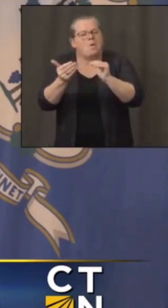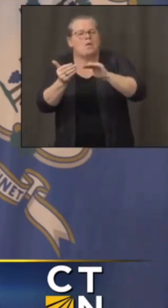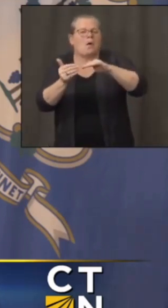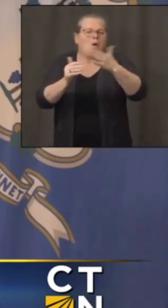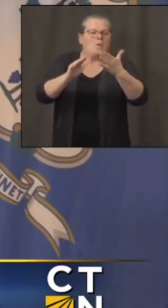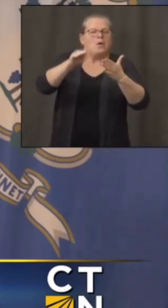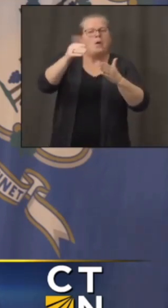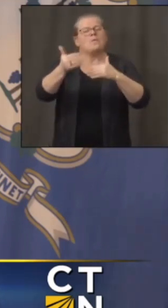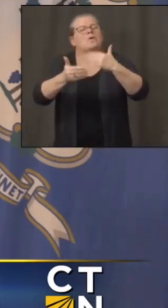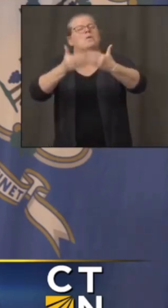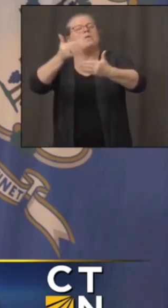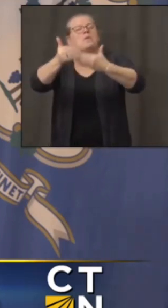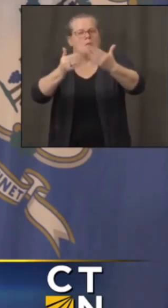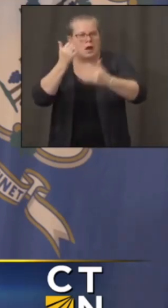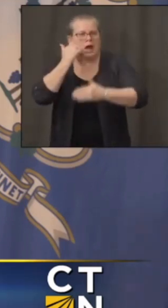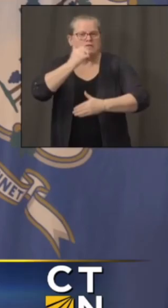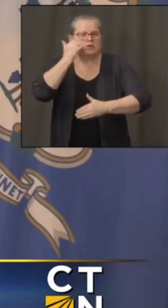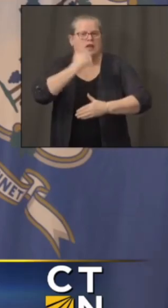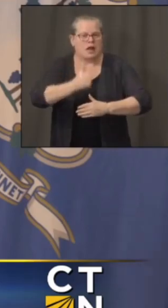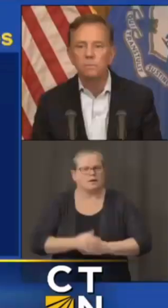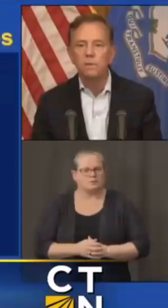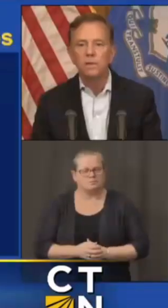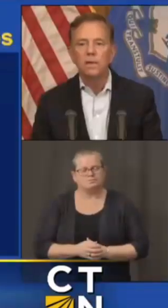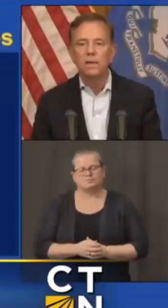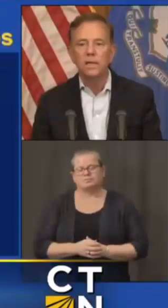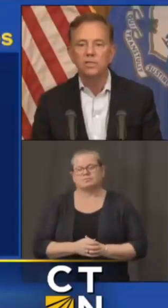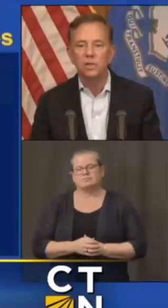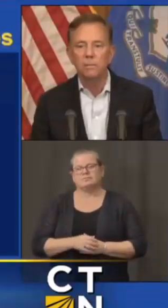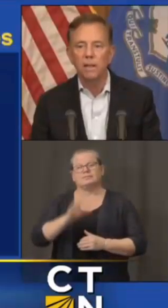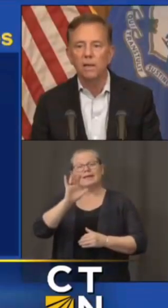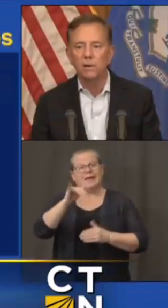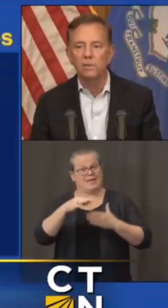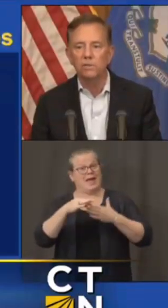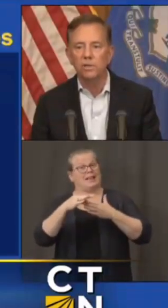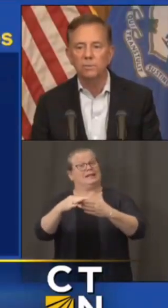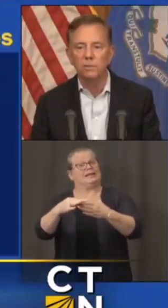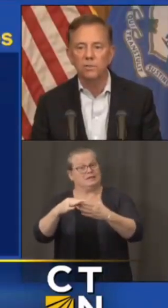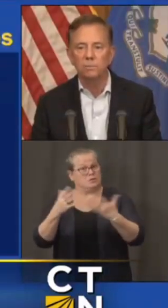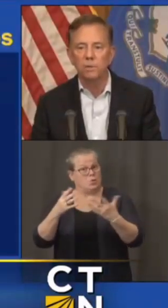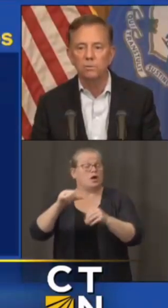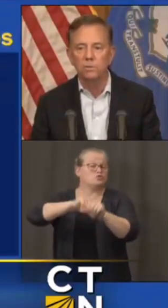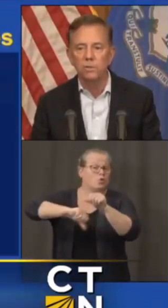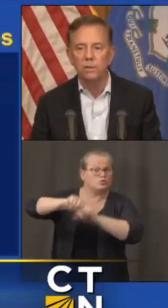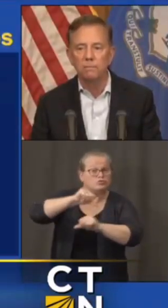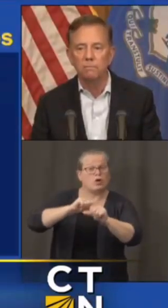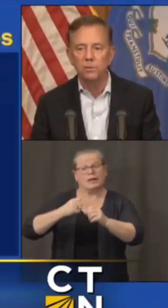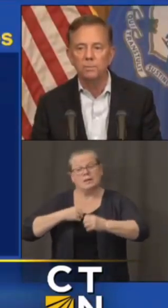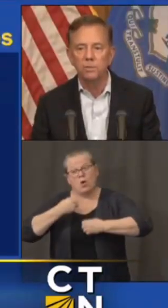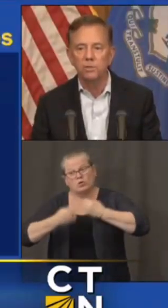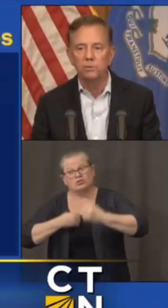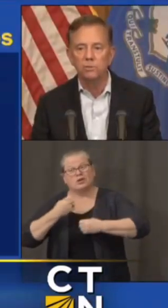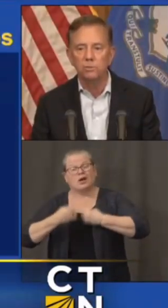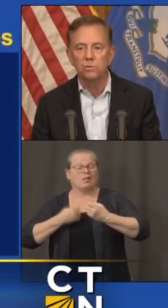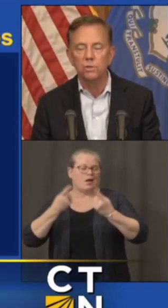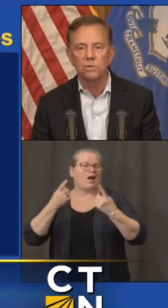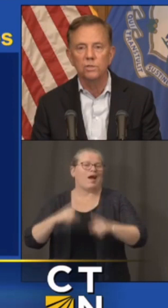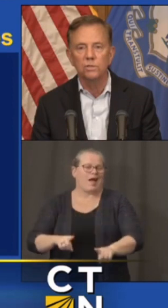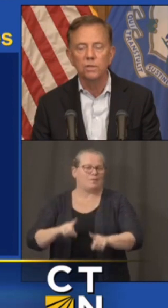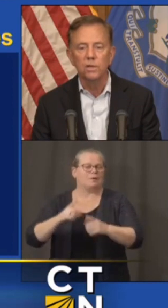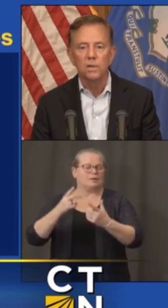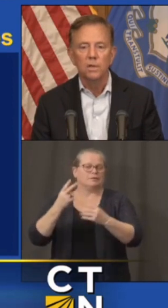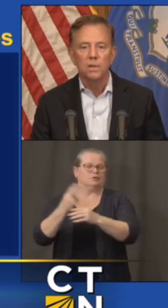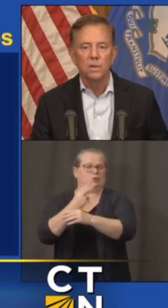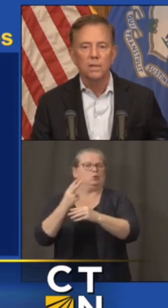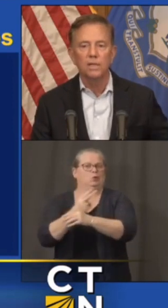on emotional, social, and that's mental health and substance abuse, substance use